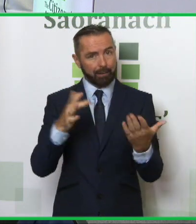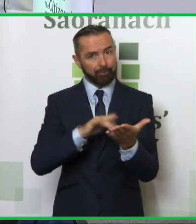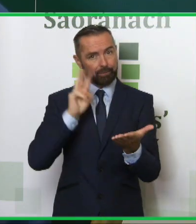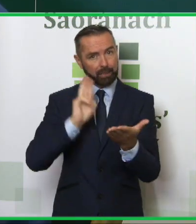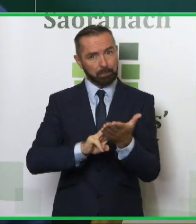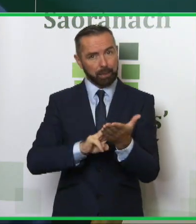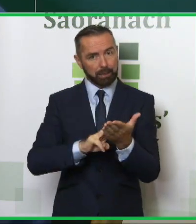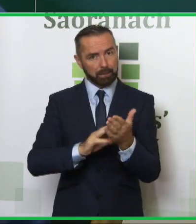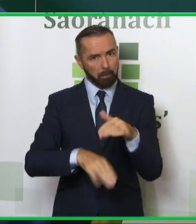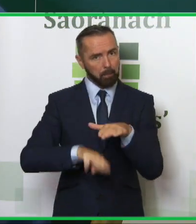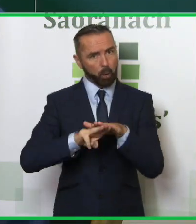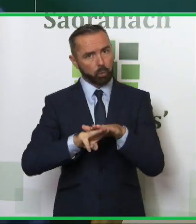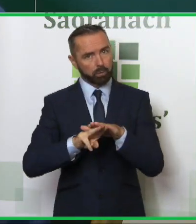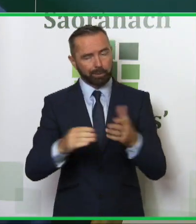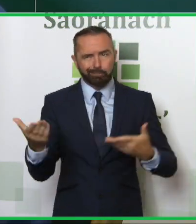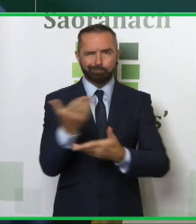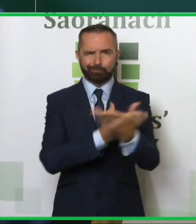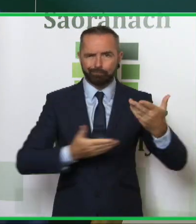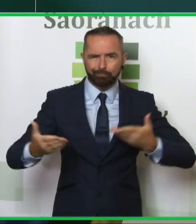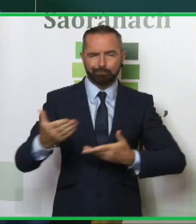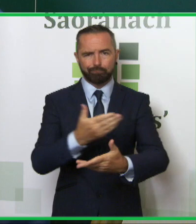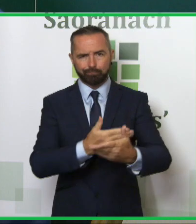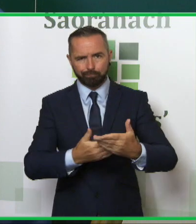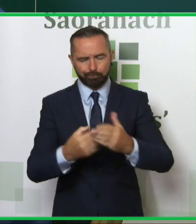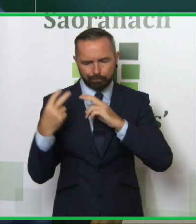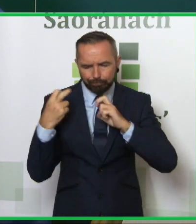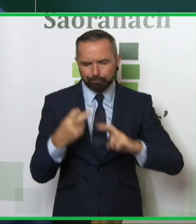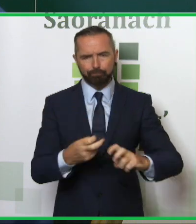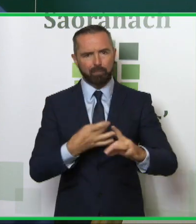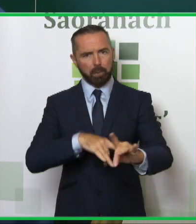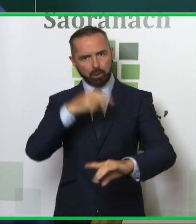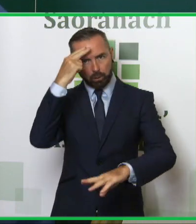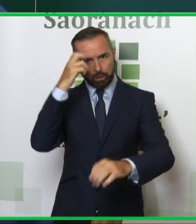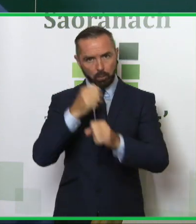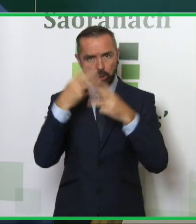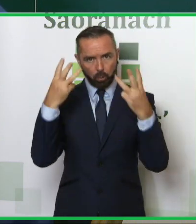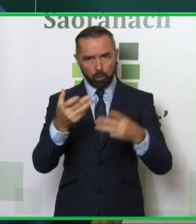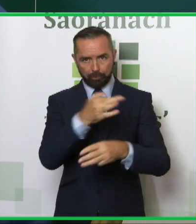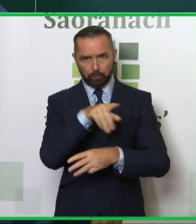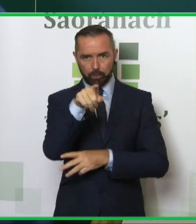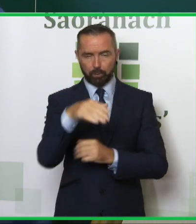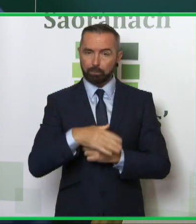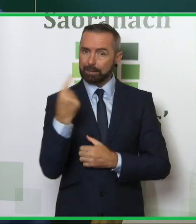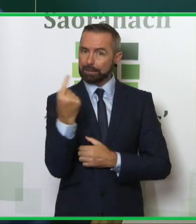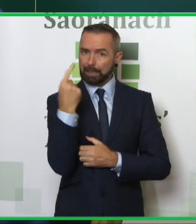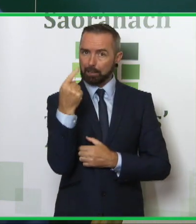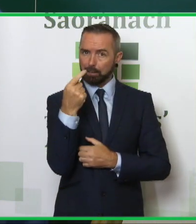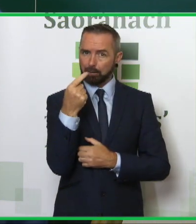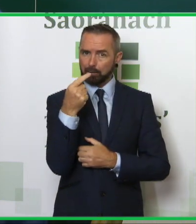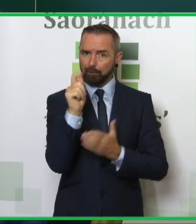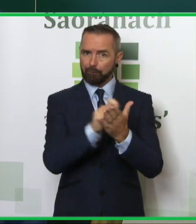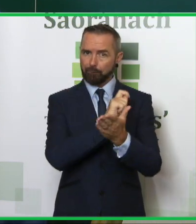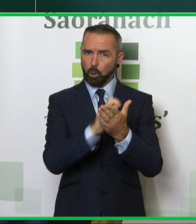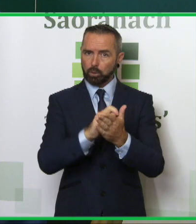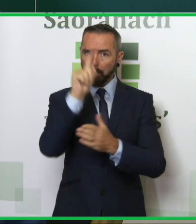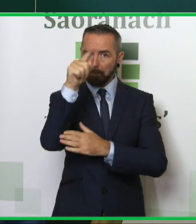most and discussing this, and make sure that you all understand what's being asked of you. It's a single vote with an X in the box of your